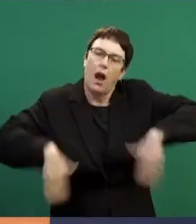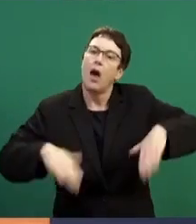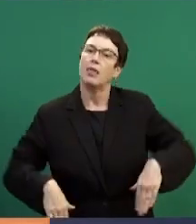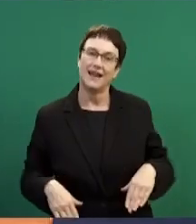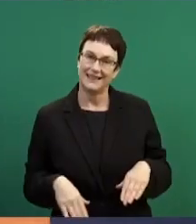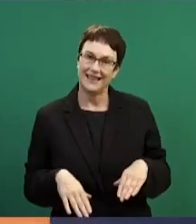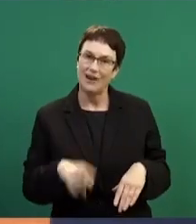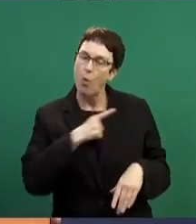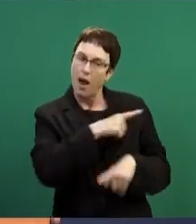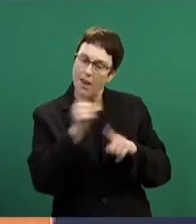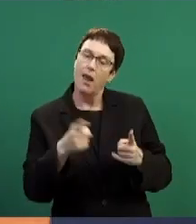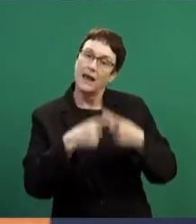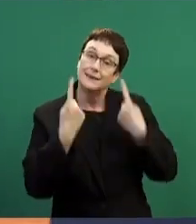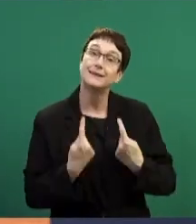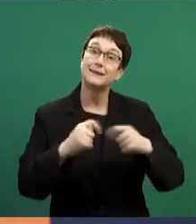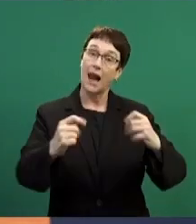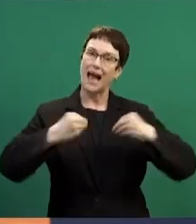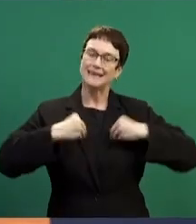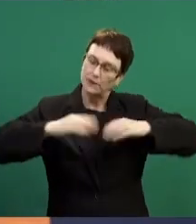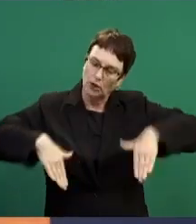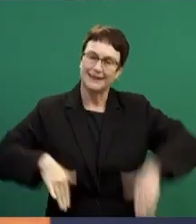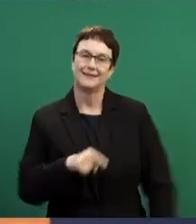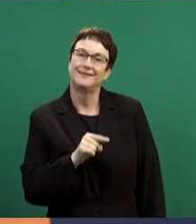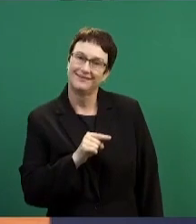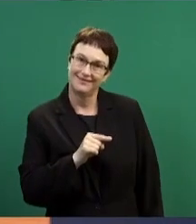the underlying assets.